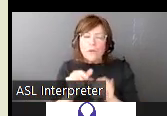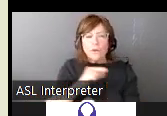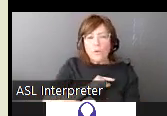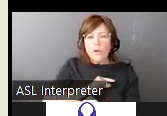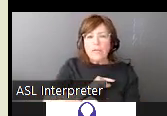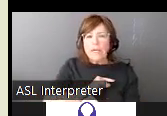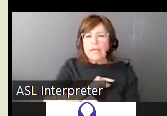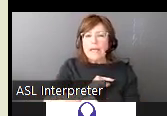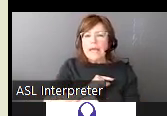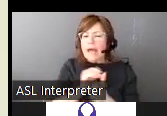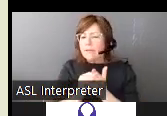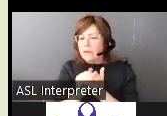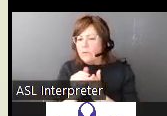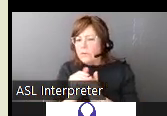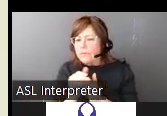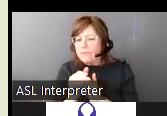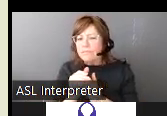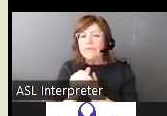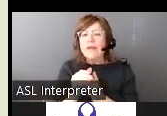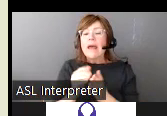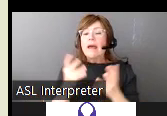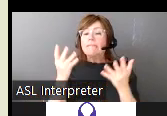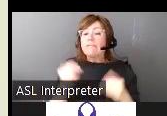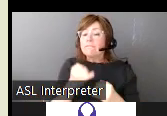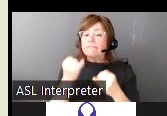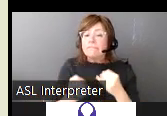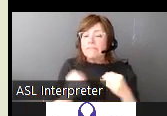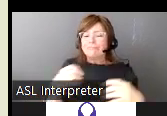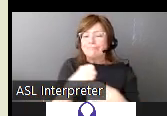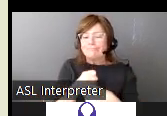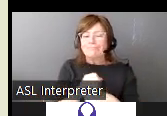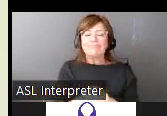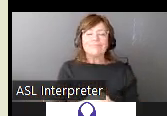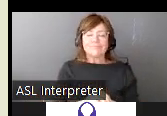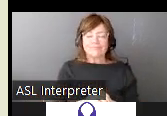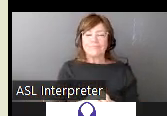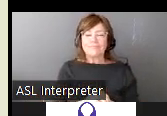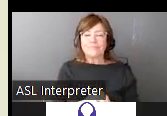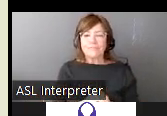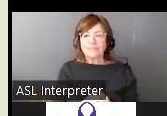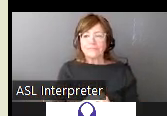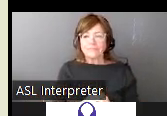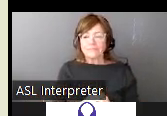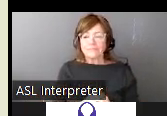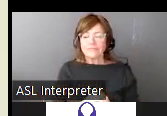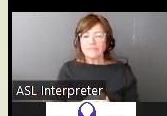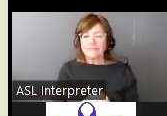and finally we will conclude. Okay, so